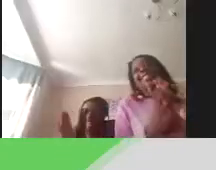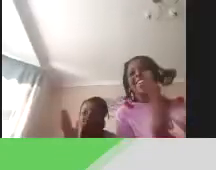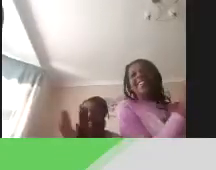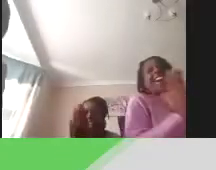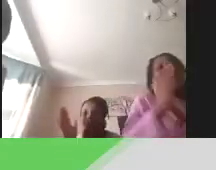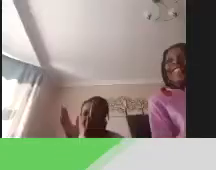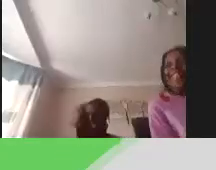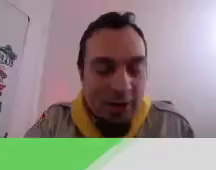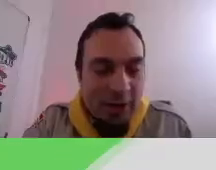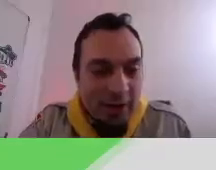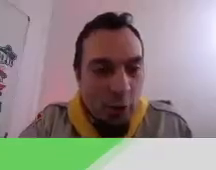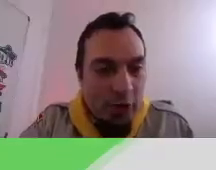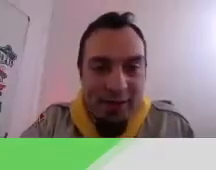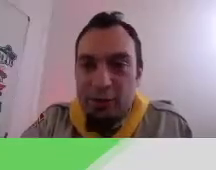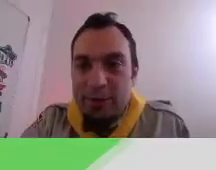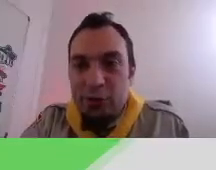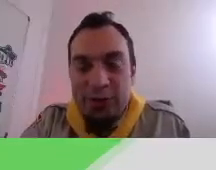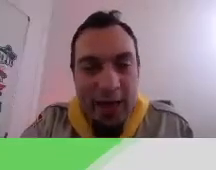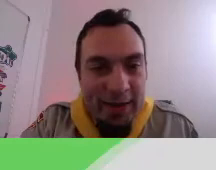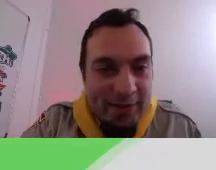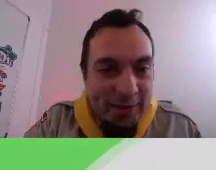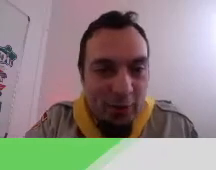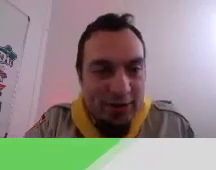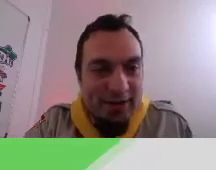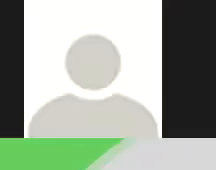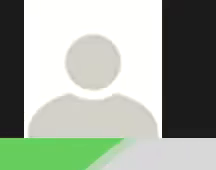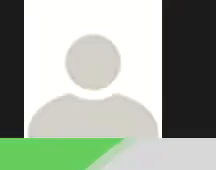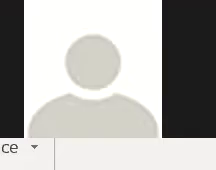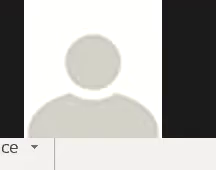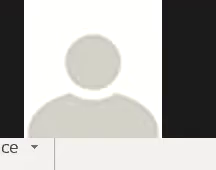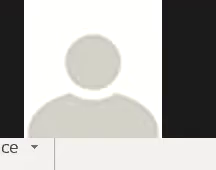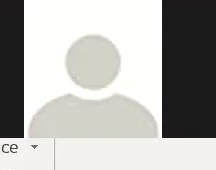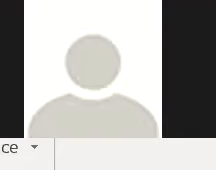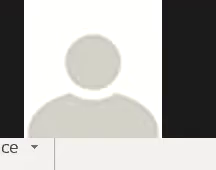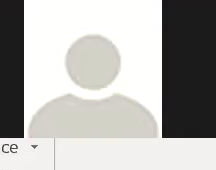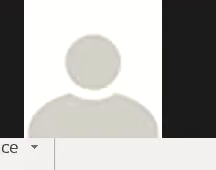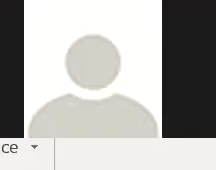That's right. Just to let you know, guys, we are now coming to the end of this.